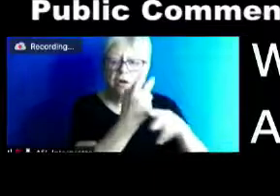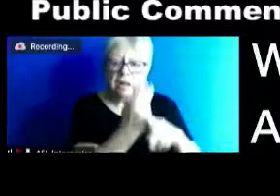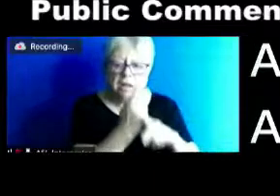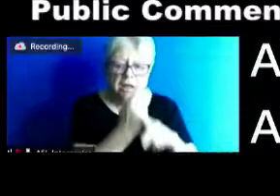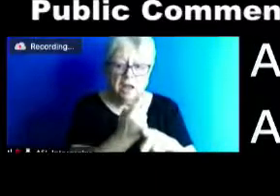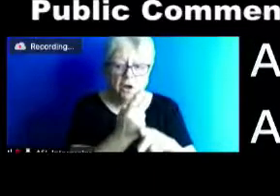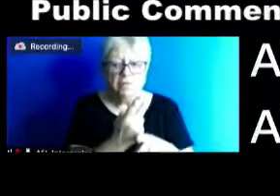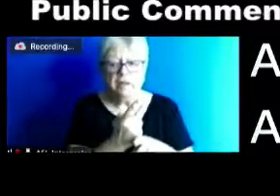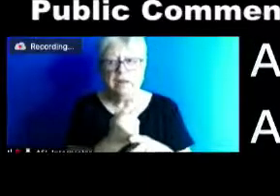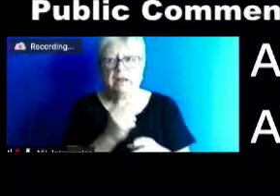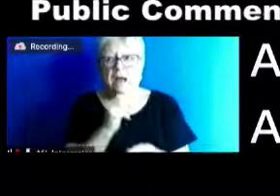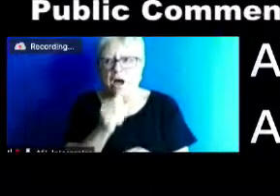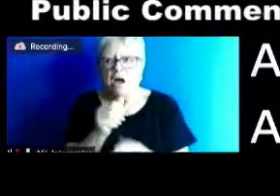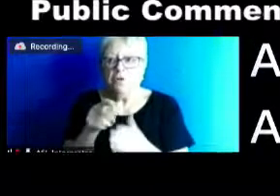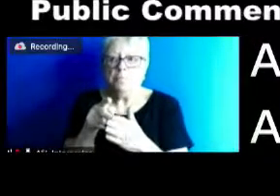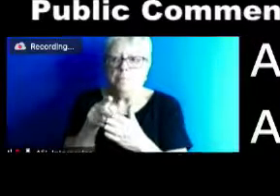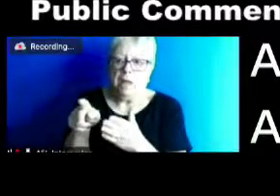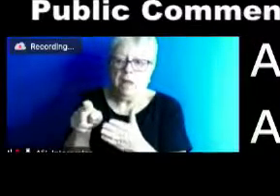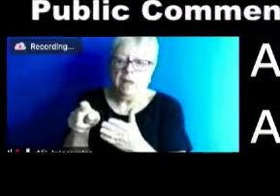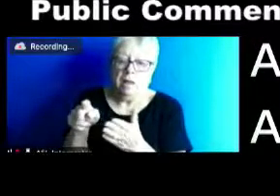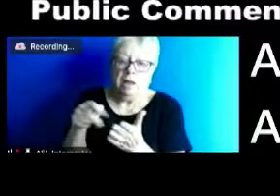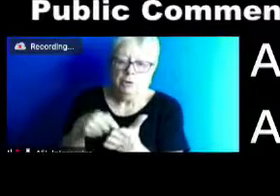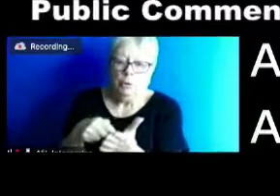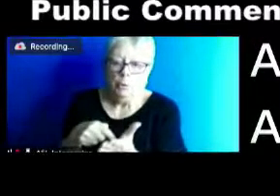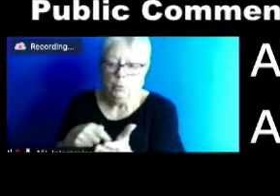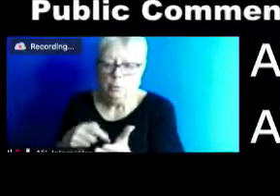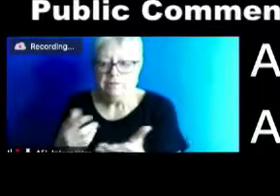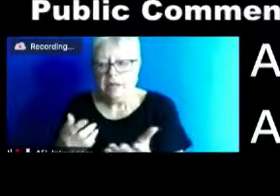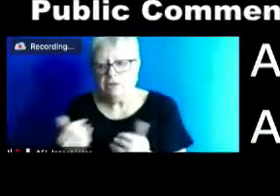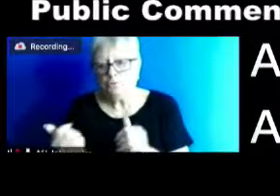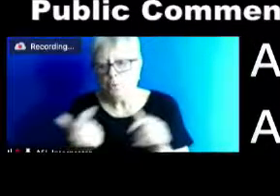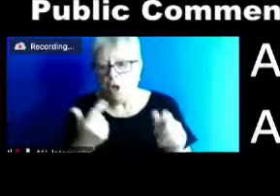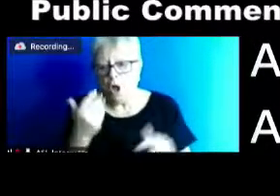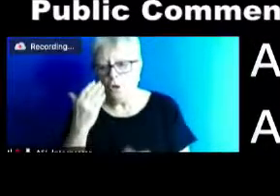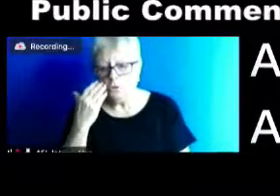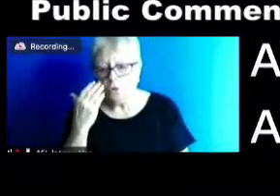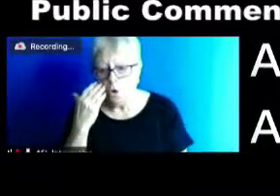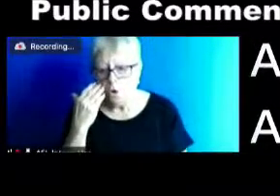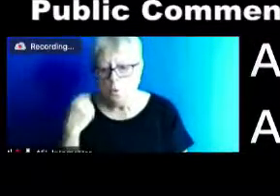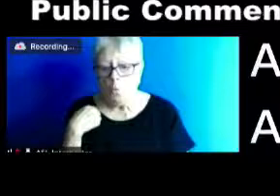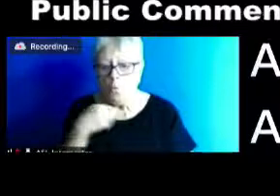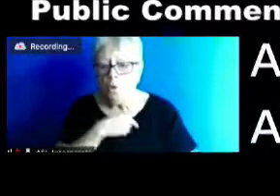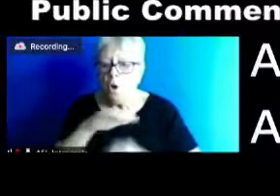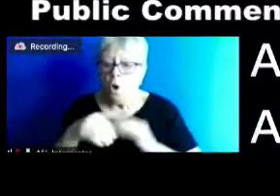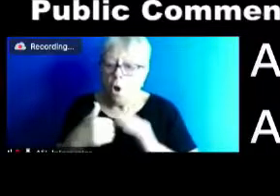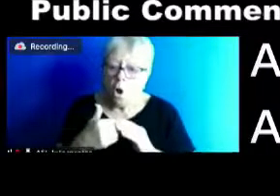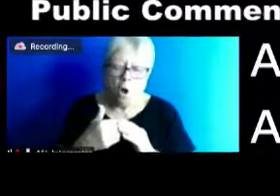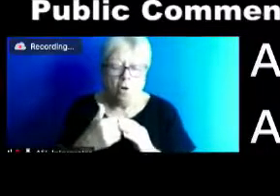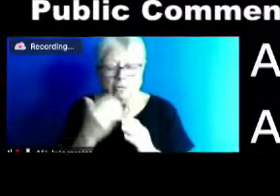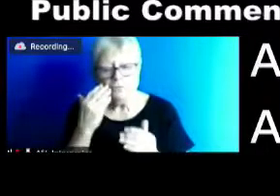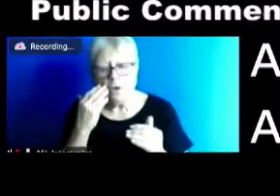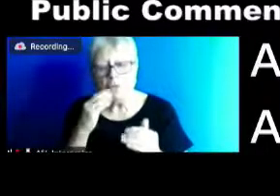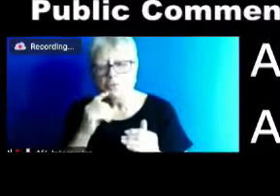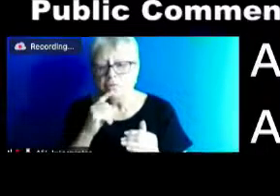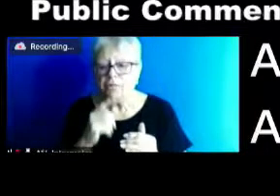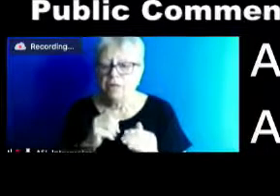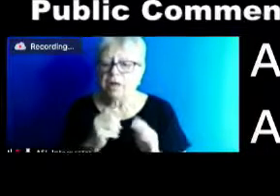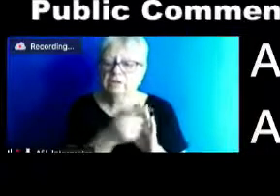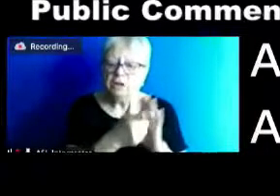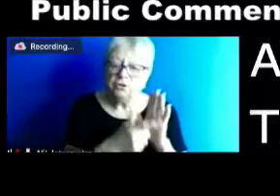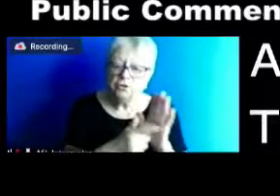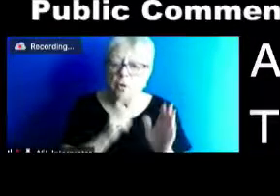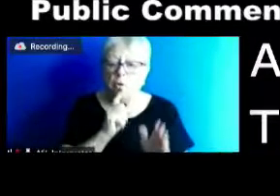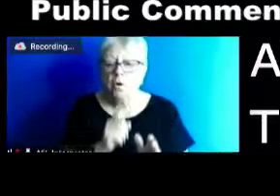paid dues. As we all know, we're all familiar with the statutory and constitutional requirements that apply